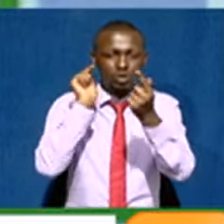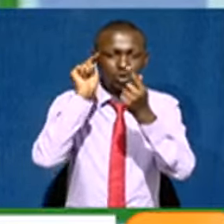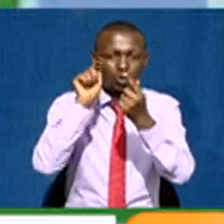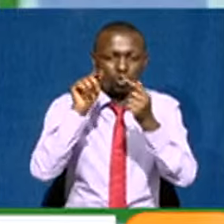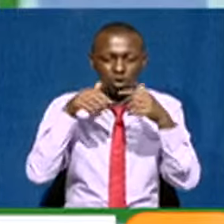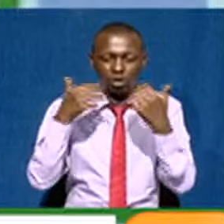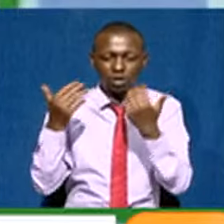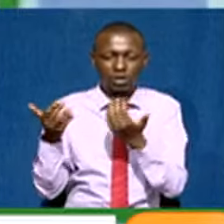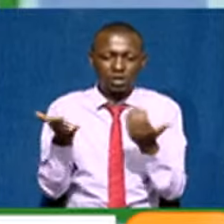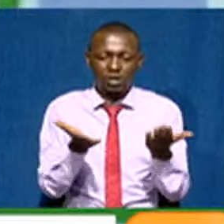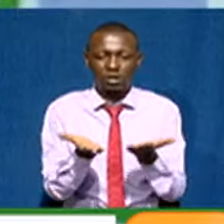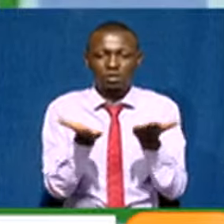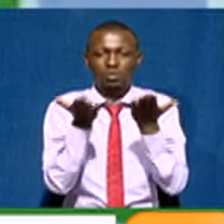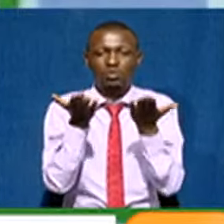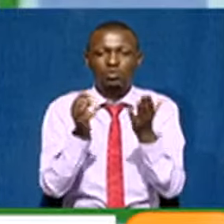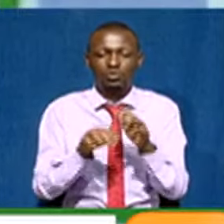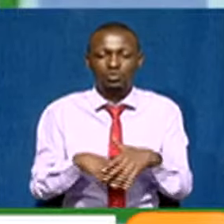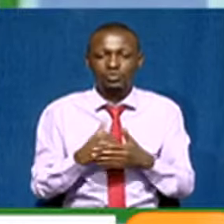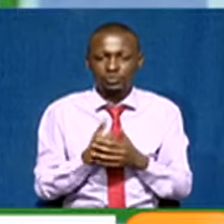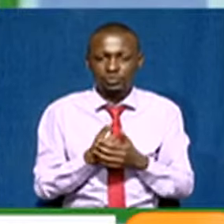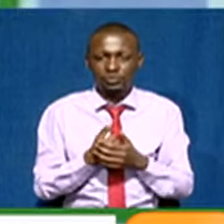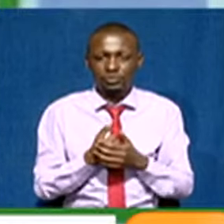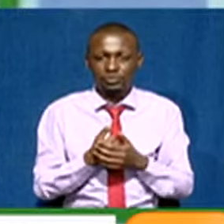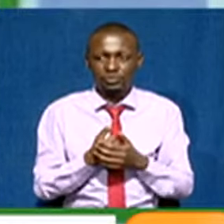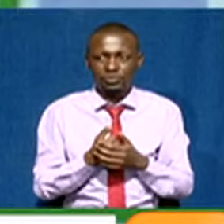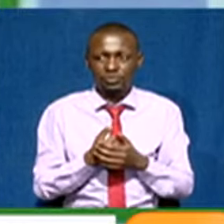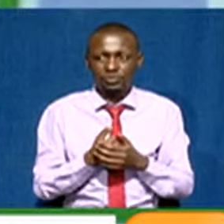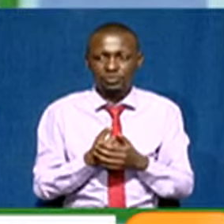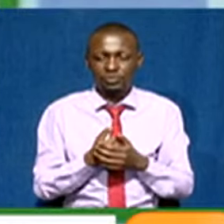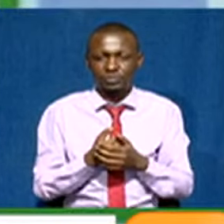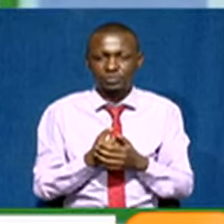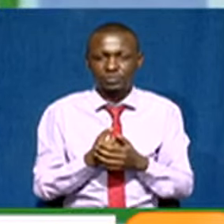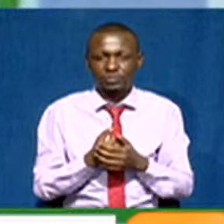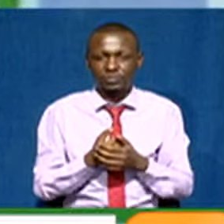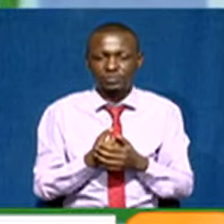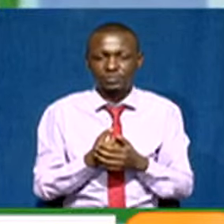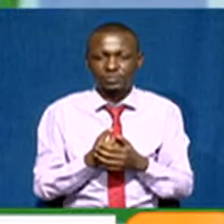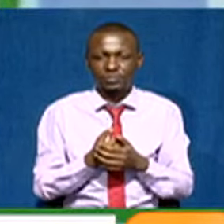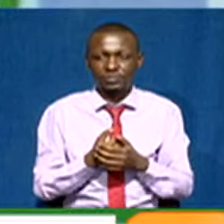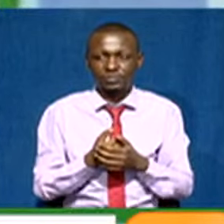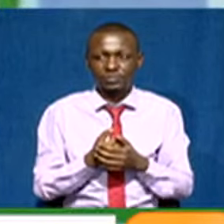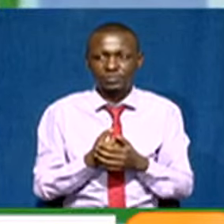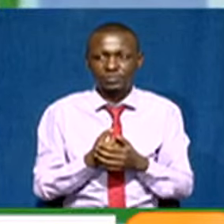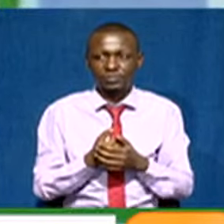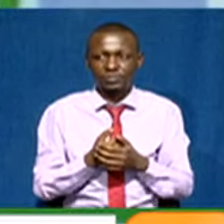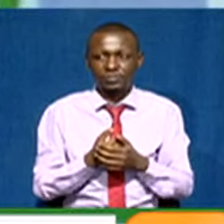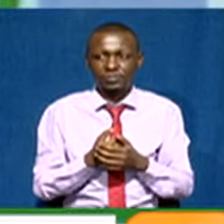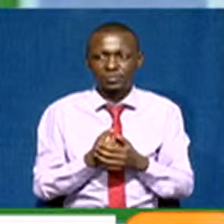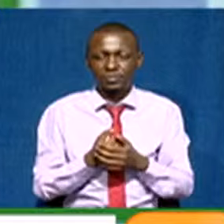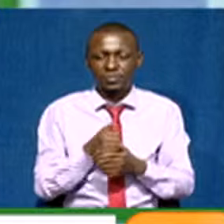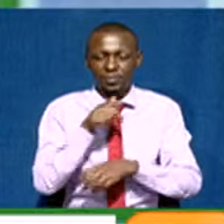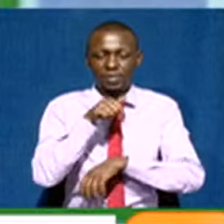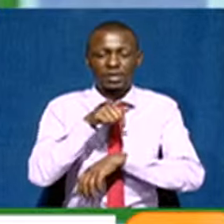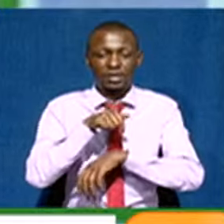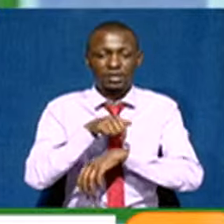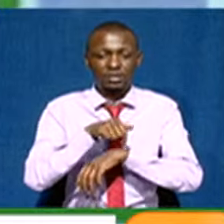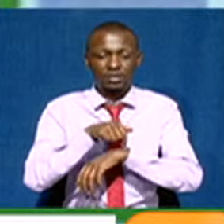course that led us to the third pillar, which of course, what is our core mandate? I added when I was starting this